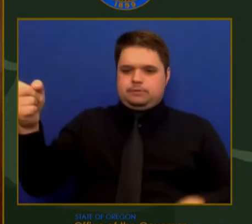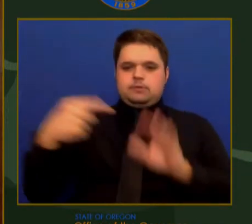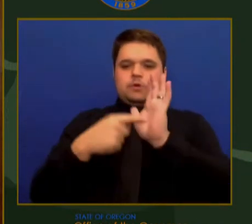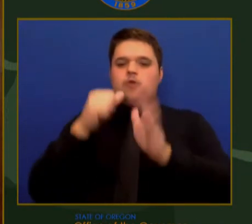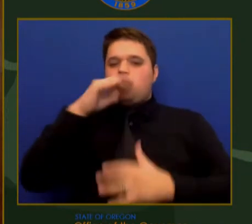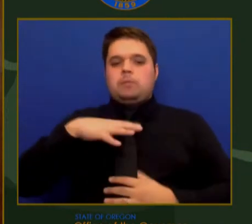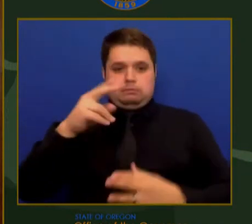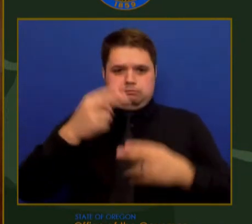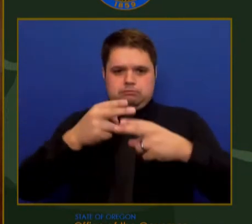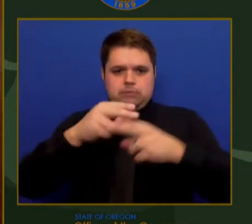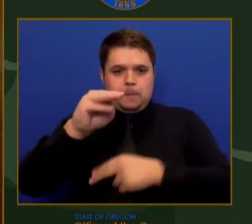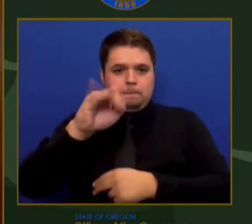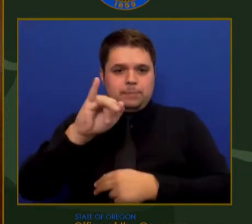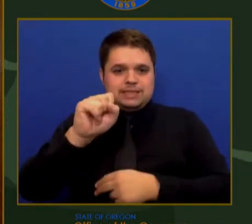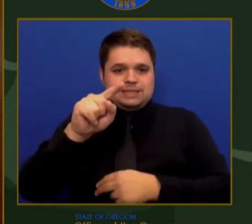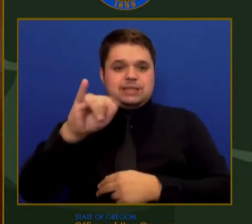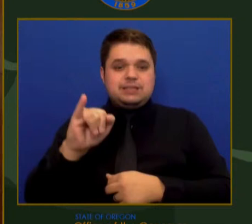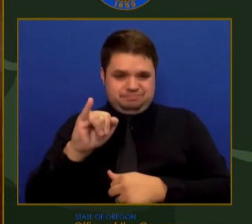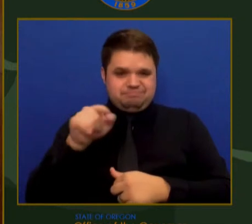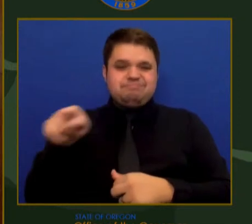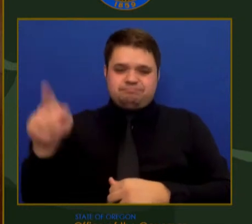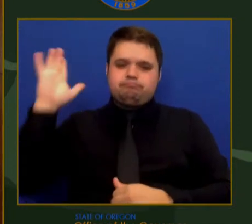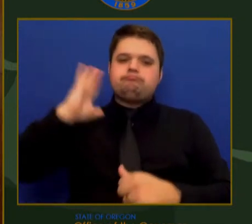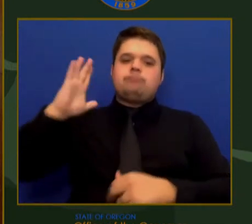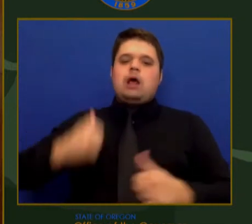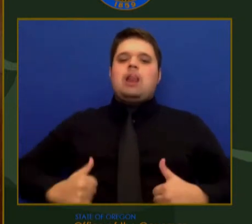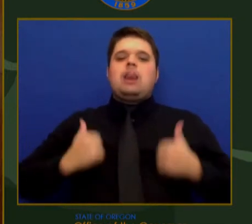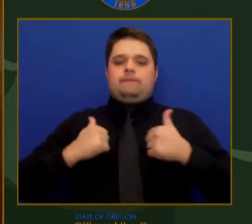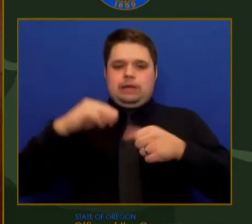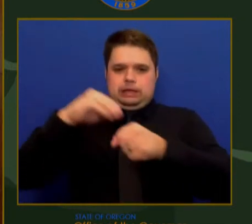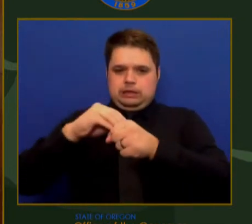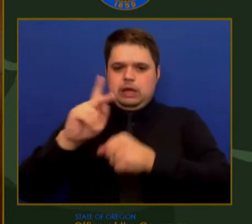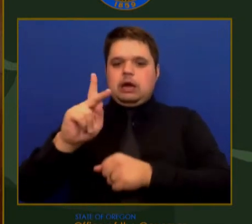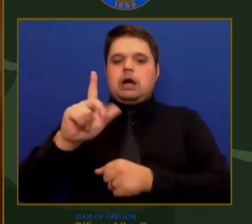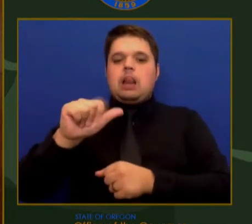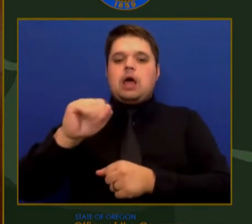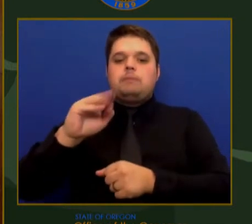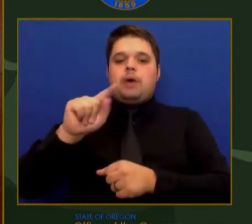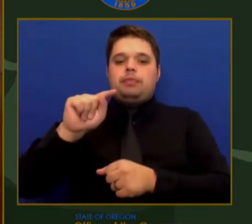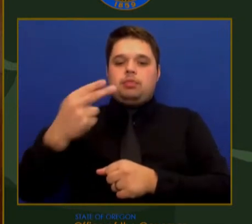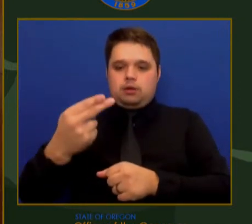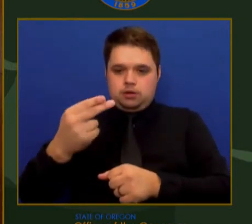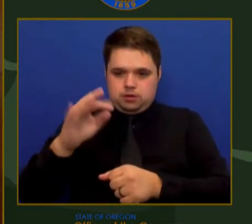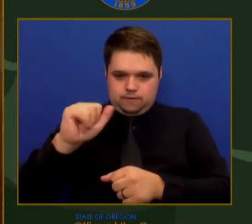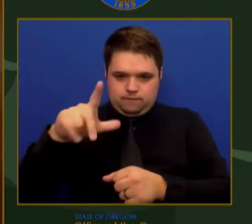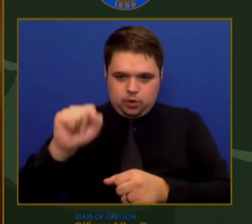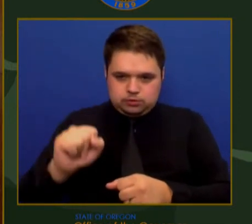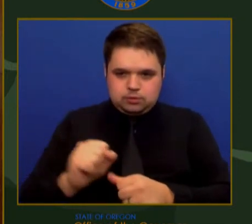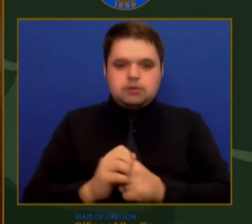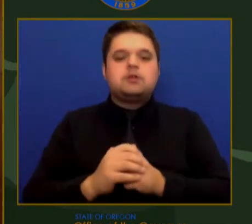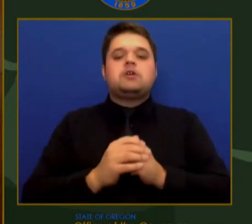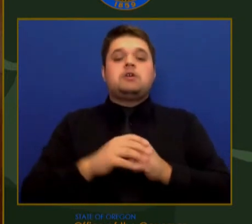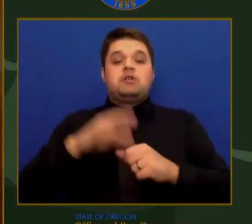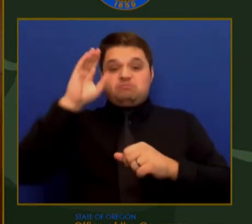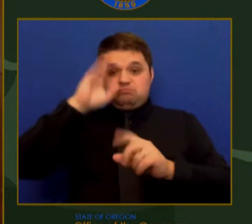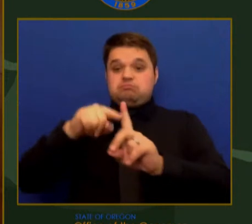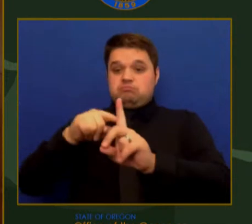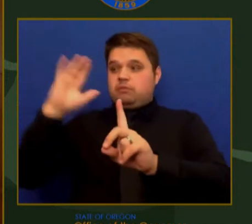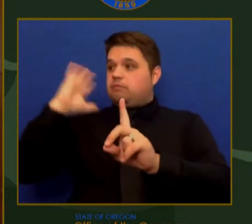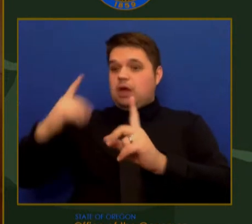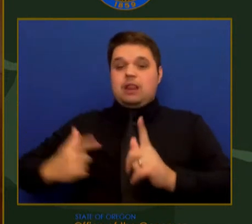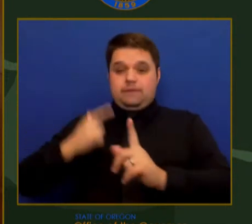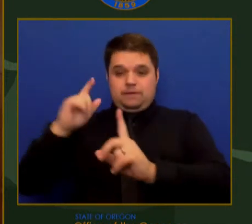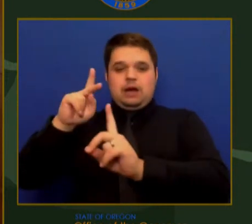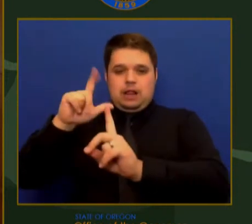Falls so that her three teenage boys could grow up in a safer environment. At the same time, she was struck with